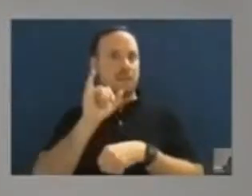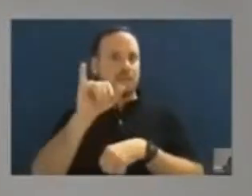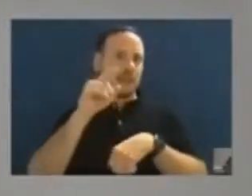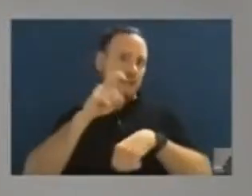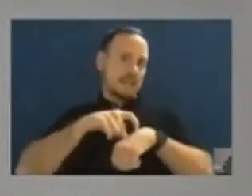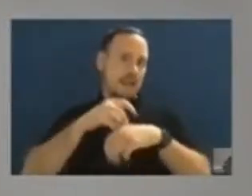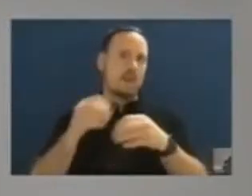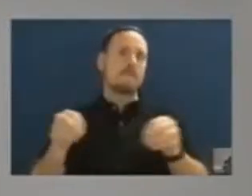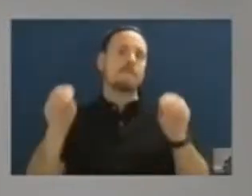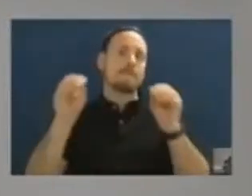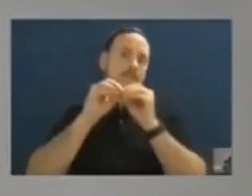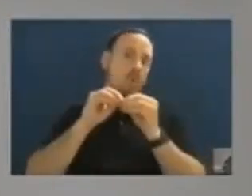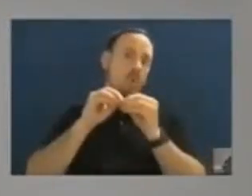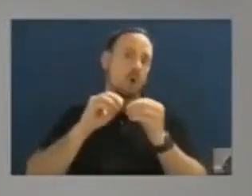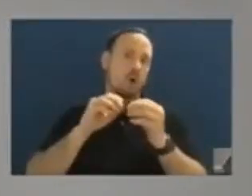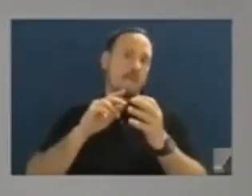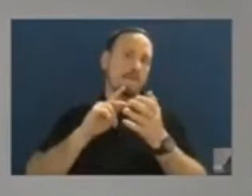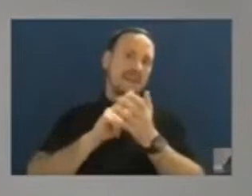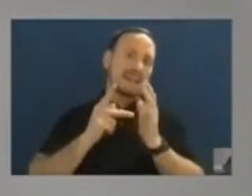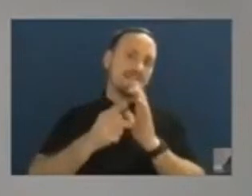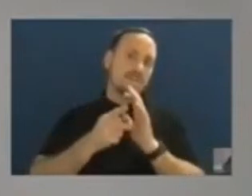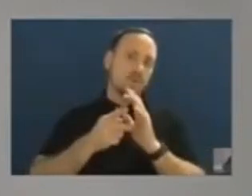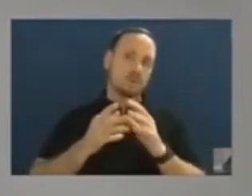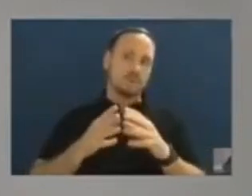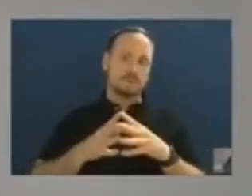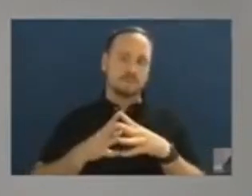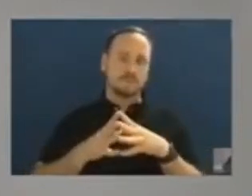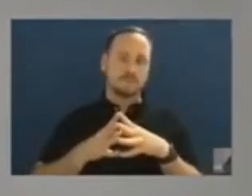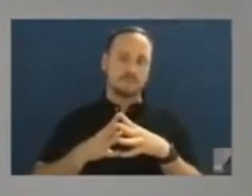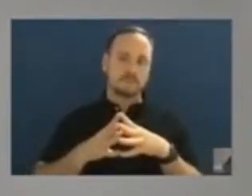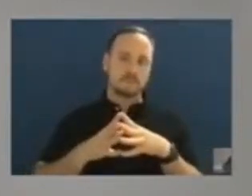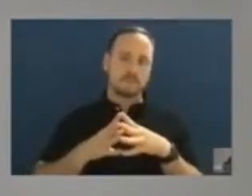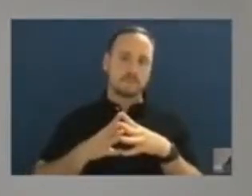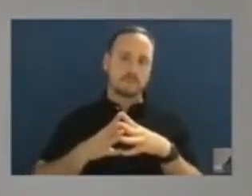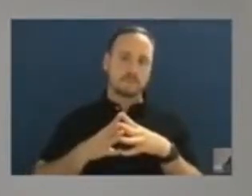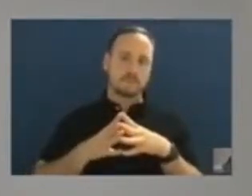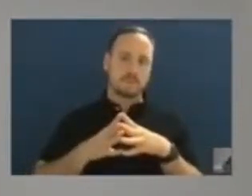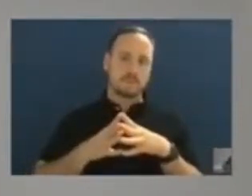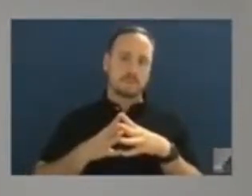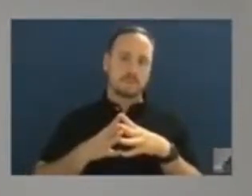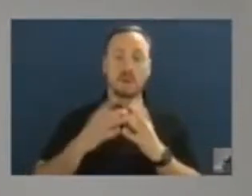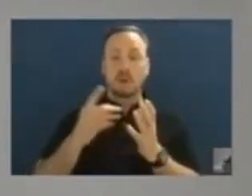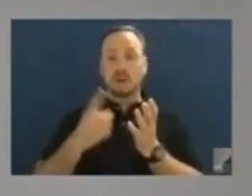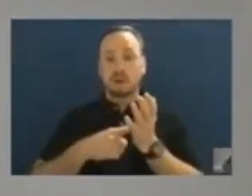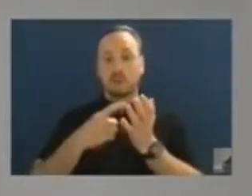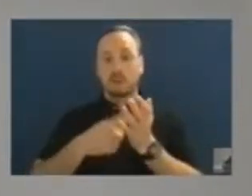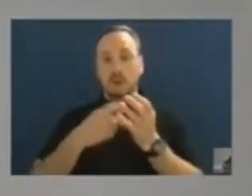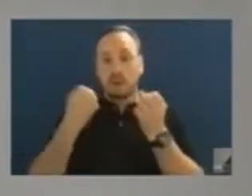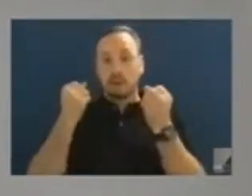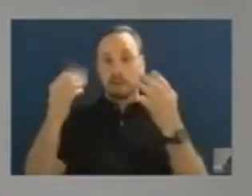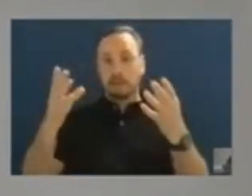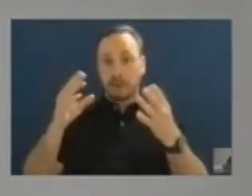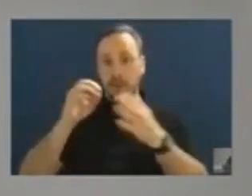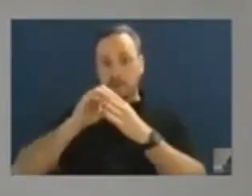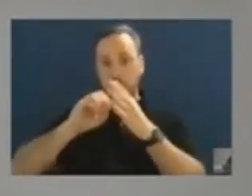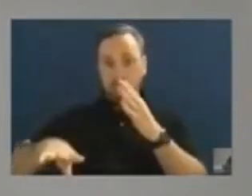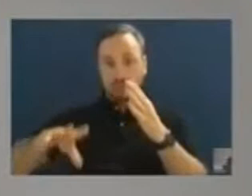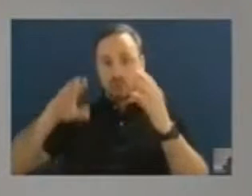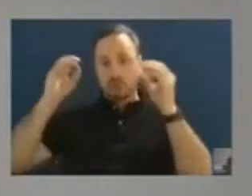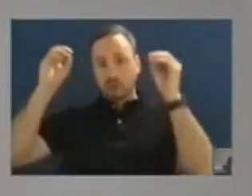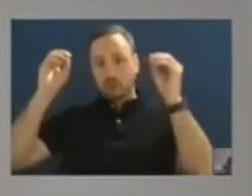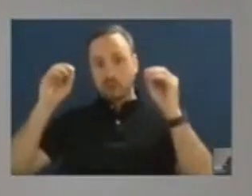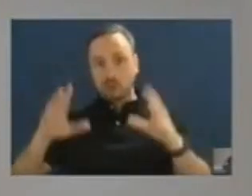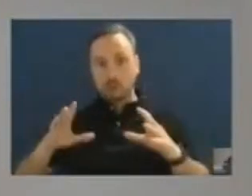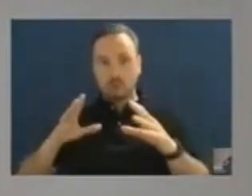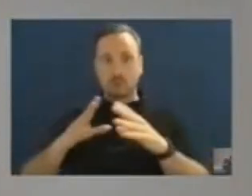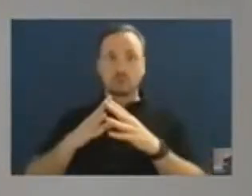conditioned to access that type of space, sometimes many of our students and many of our teachers don't understand just yet how we can be utilizing that, or